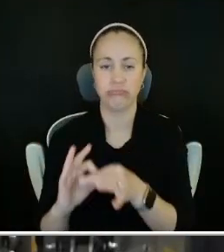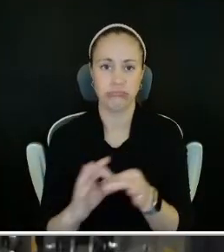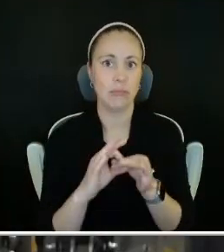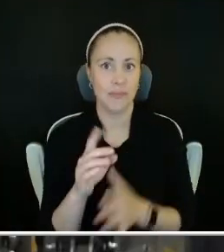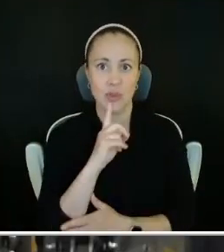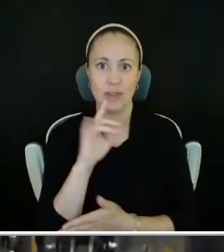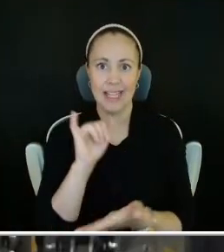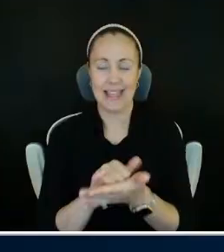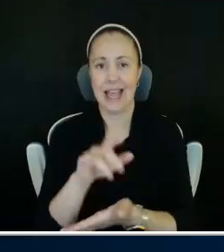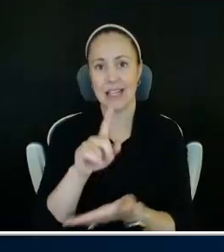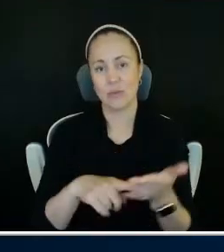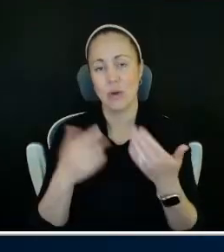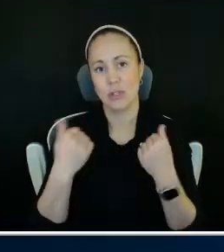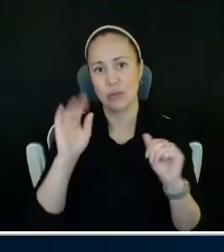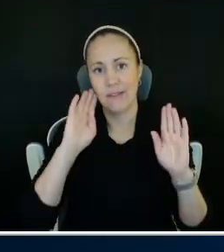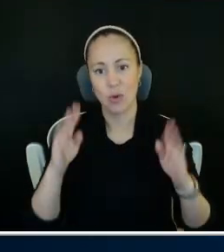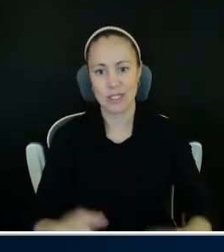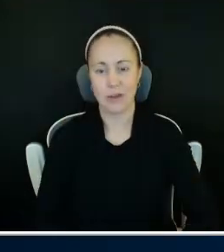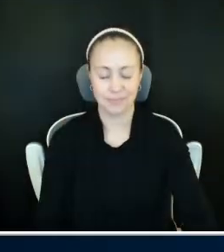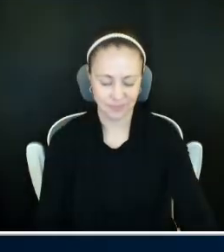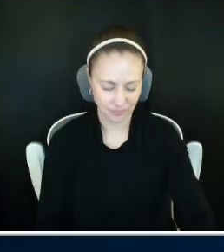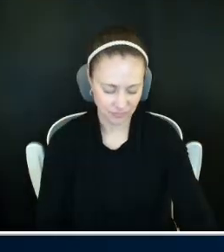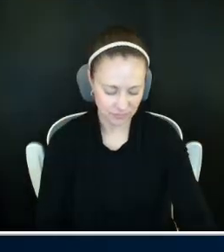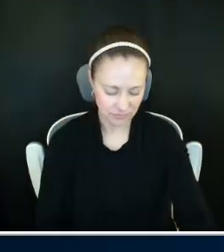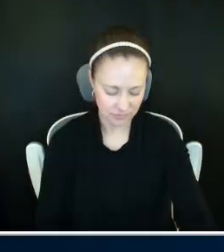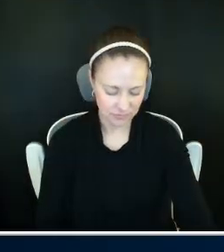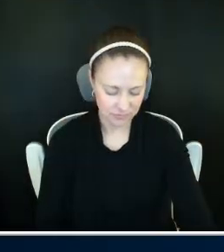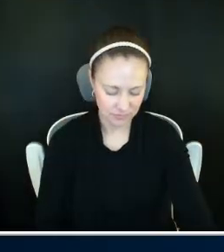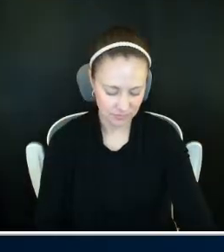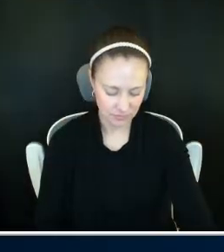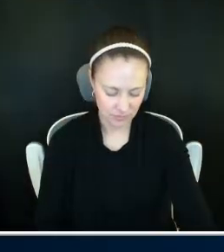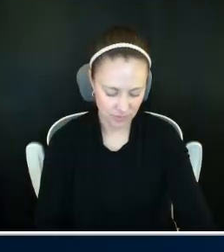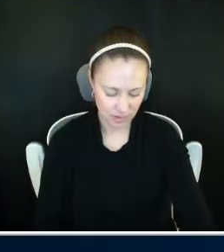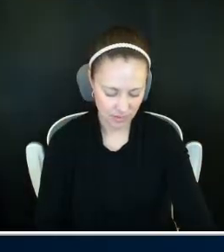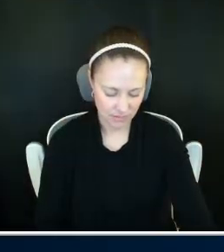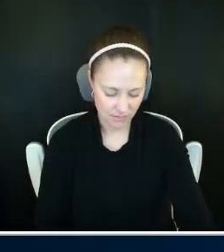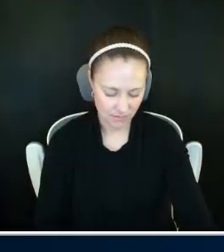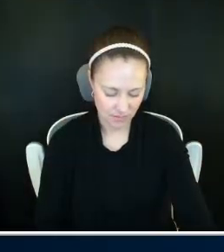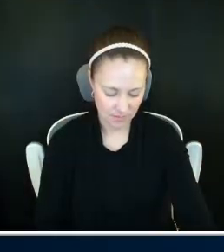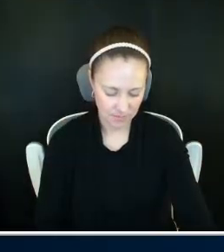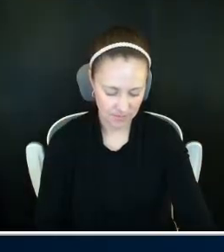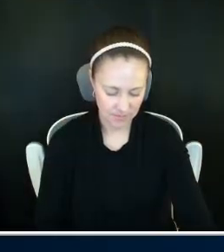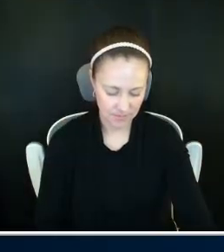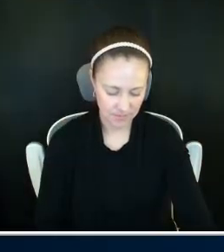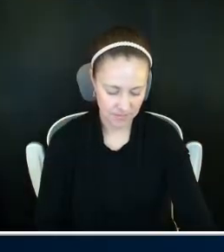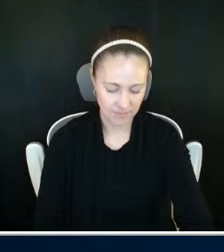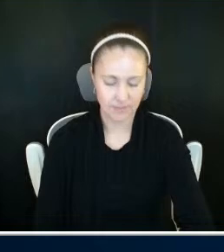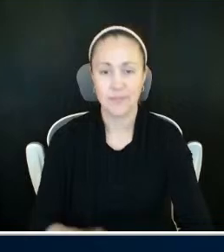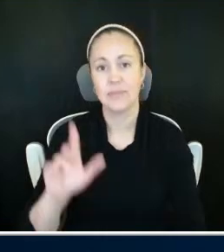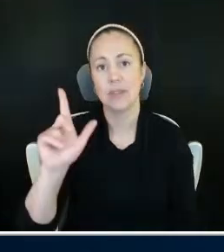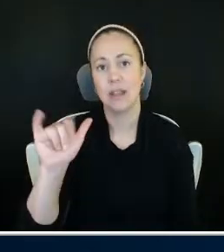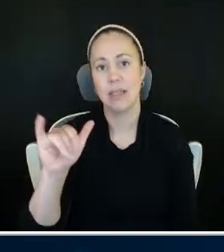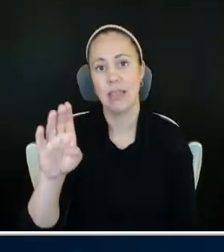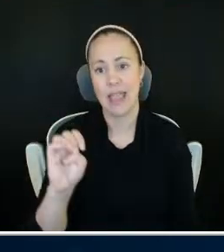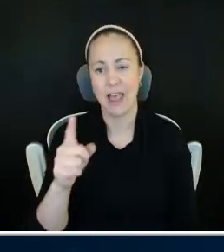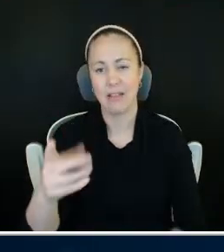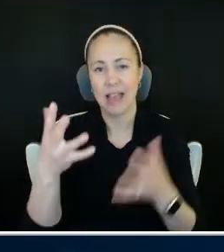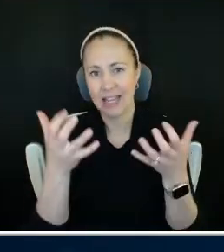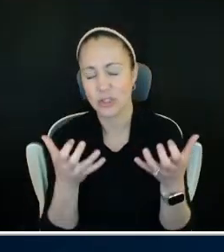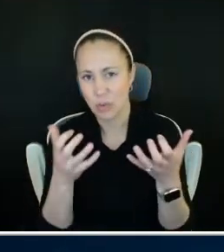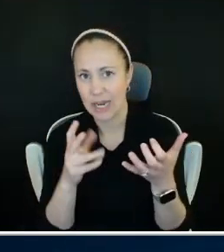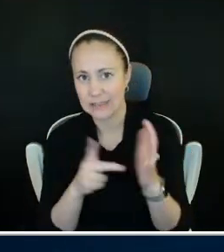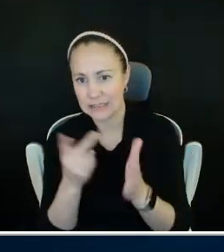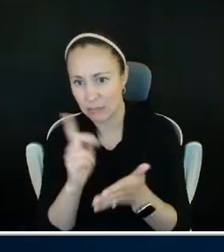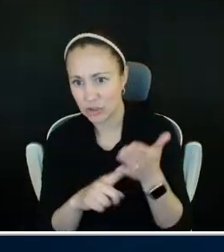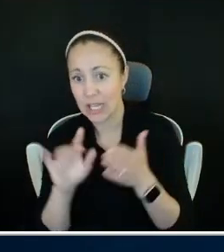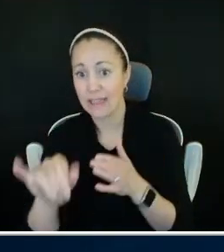focus on. Lael, I want to ask you about that part, because you were a junior in high school. This injury was devastating for